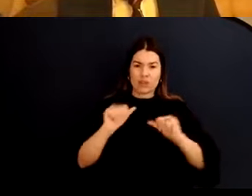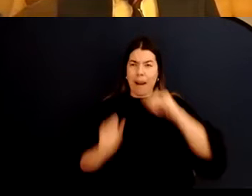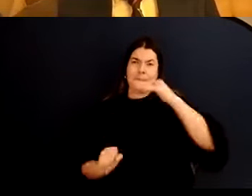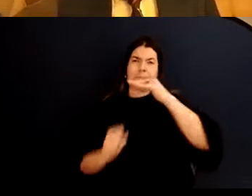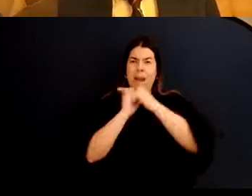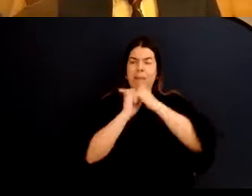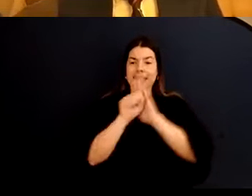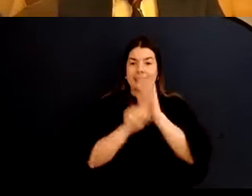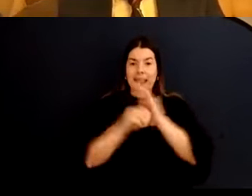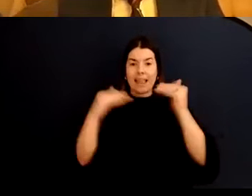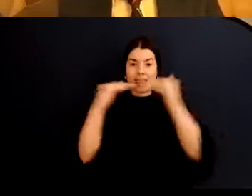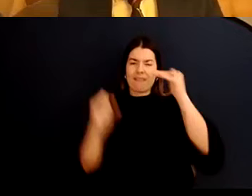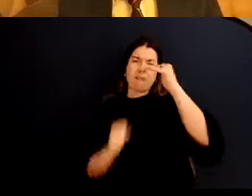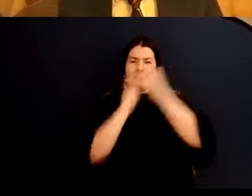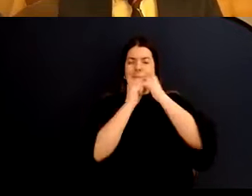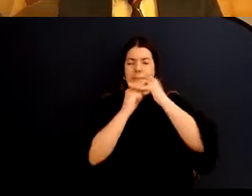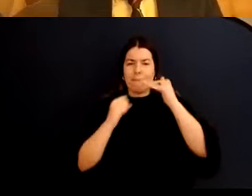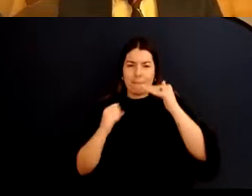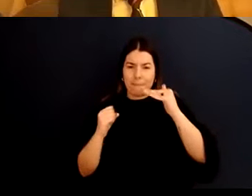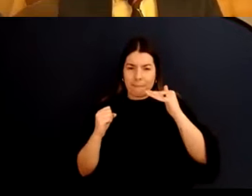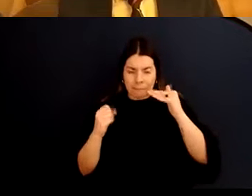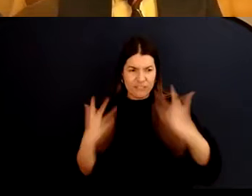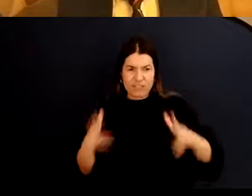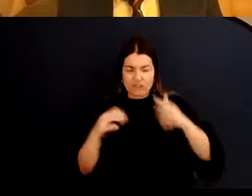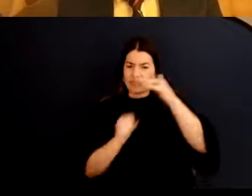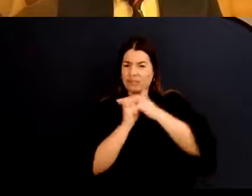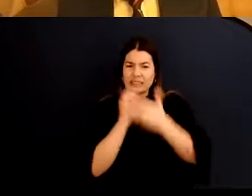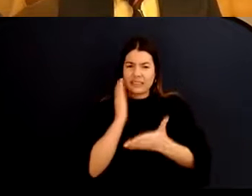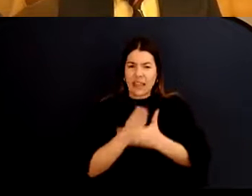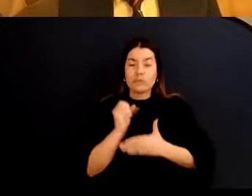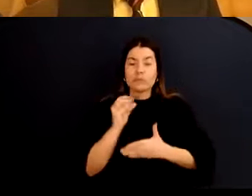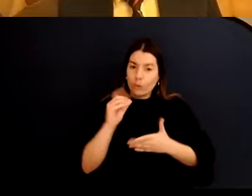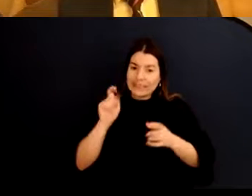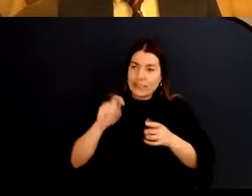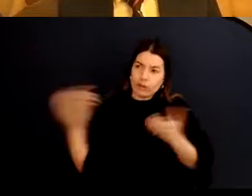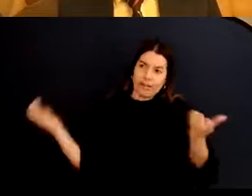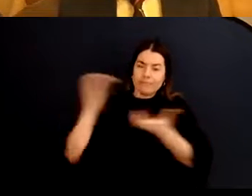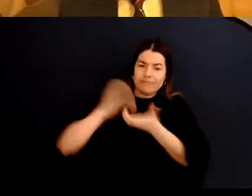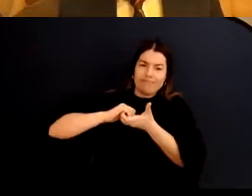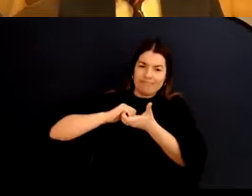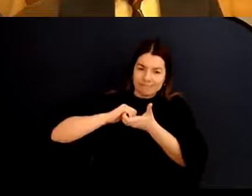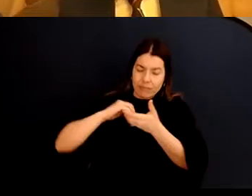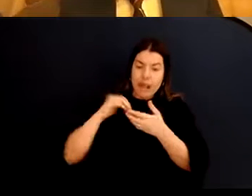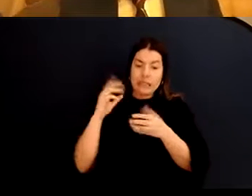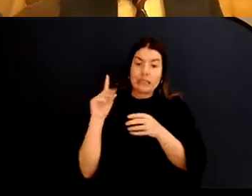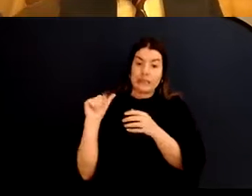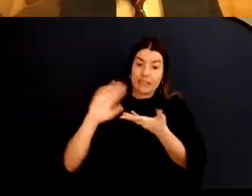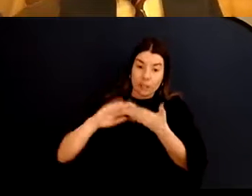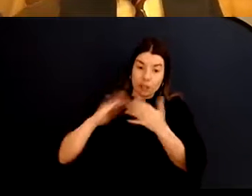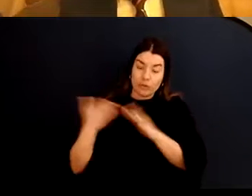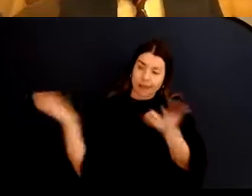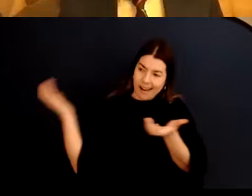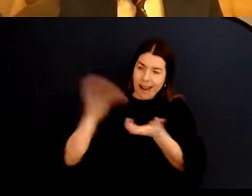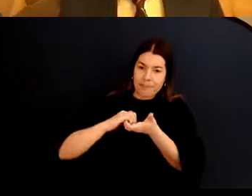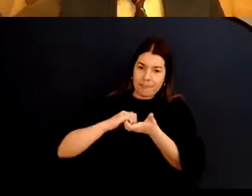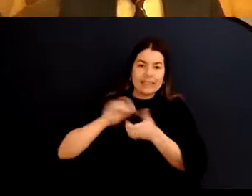So we have 10 to seconds. work and join in with our disability community to offer